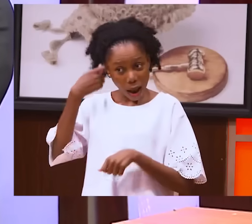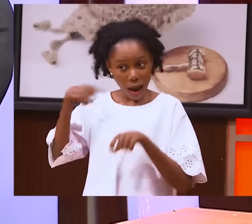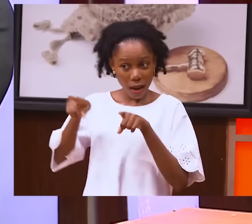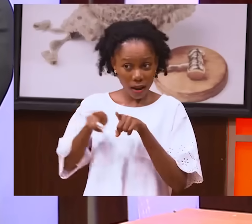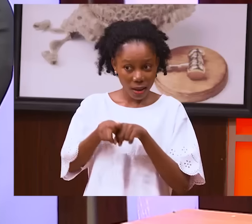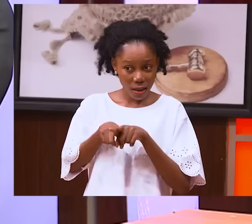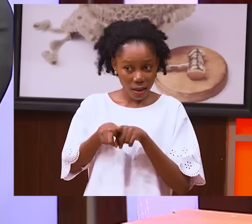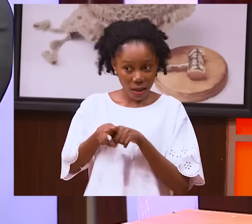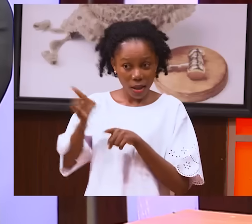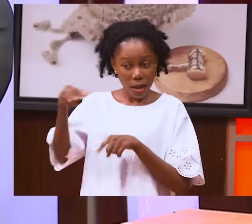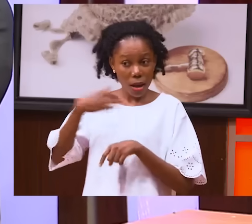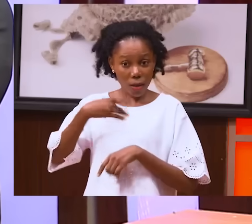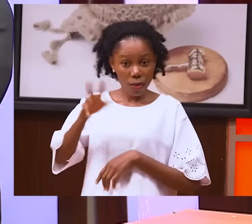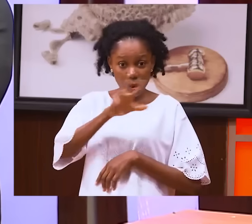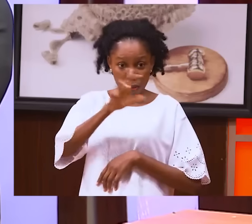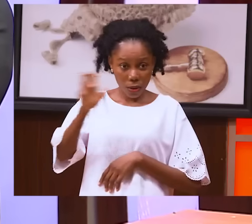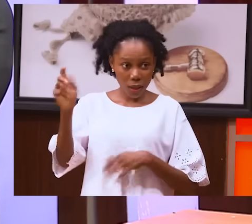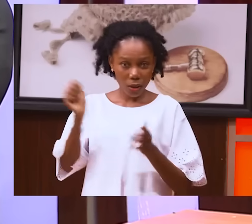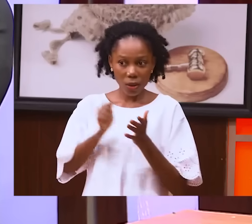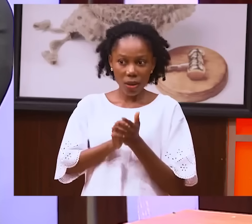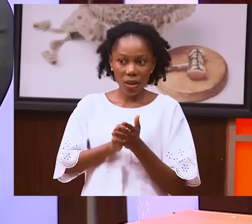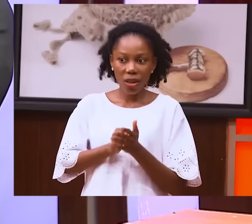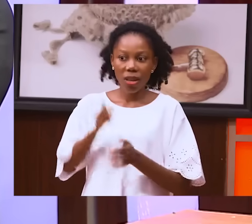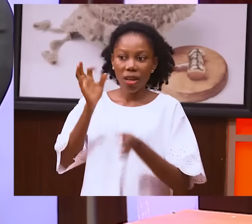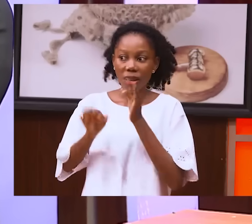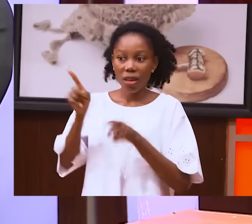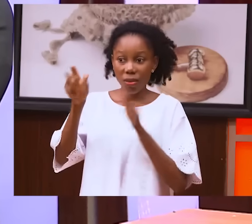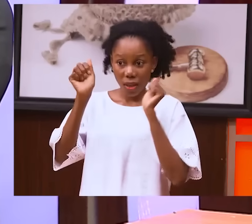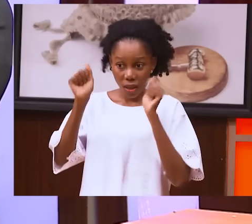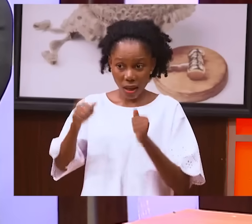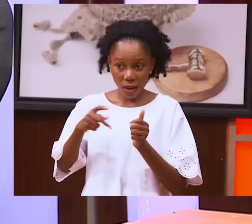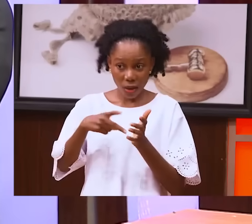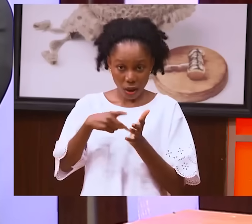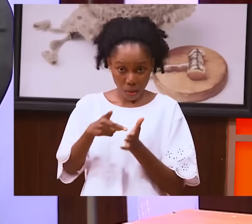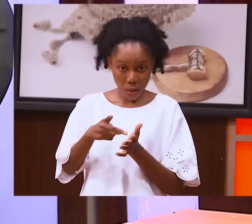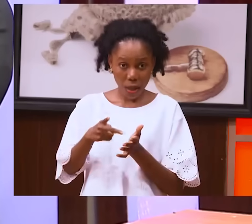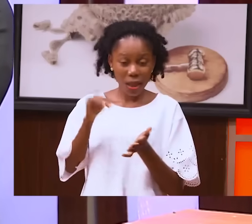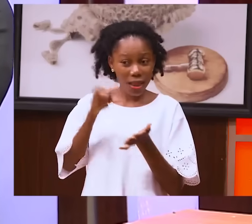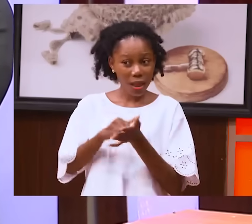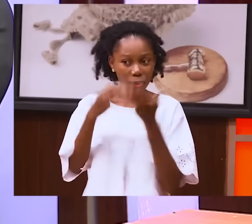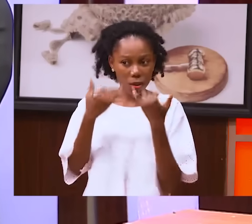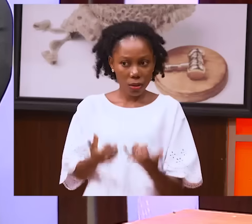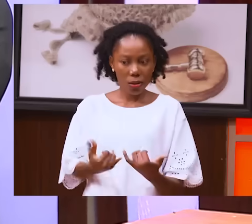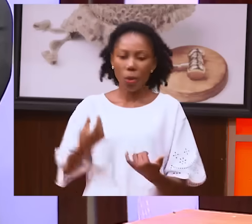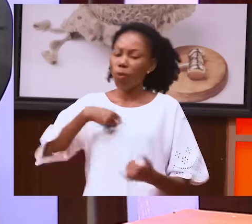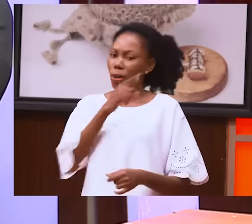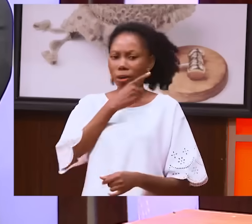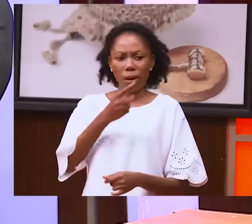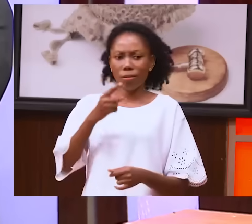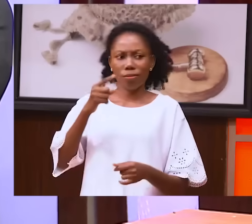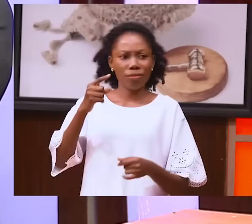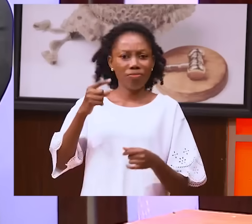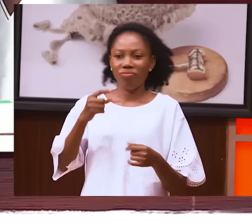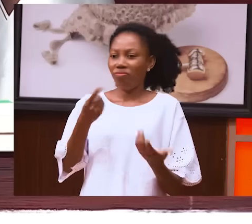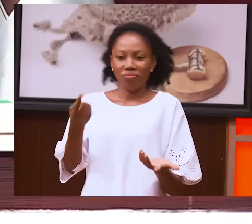he said he has 300,000. If he will agree to pay that now, we waive the rest for